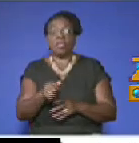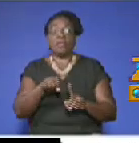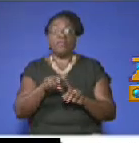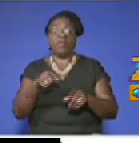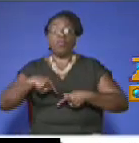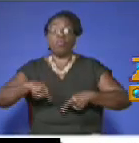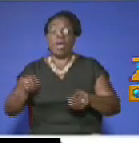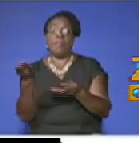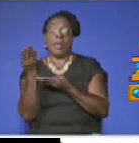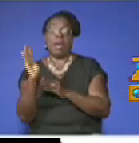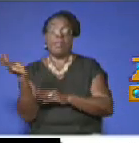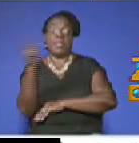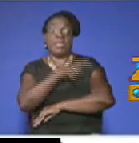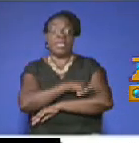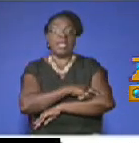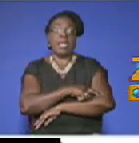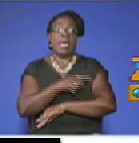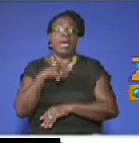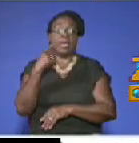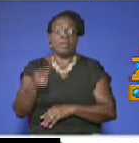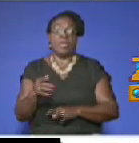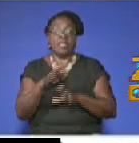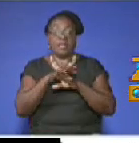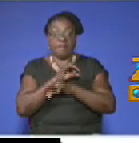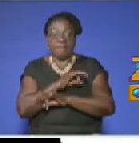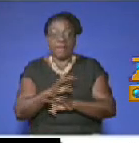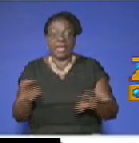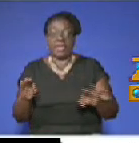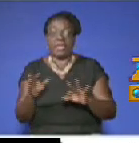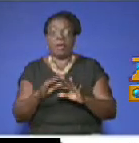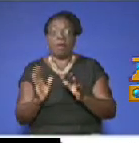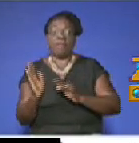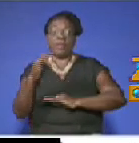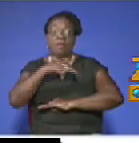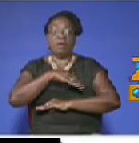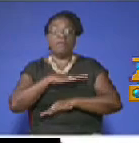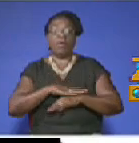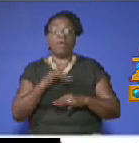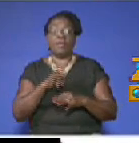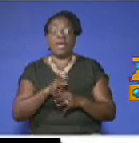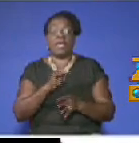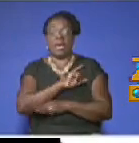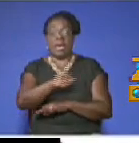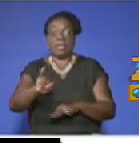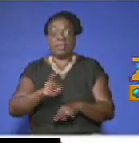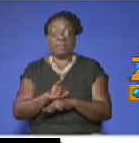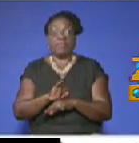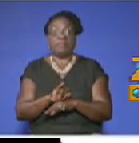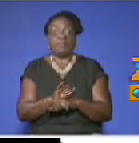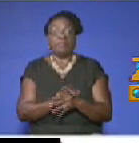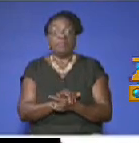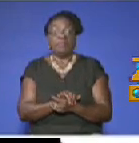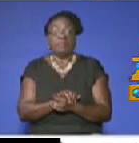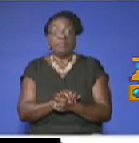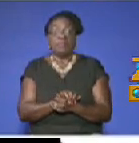Grand Bahama today, acknowledging a flattening of the curve on that island, as Altaviz Munnings tells us tonight.